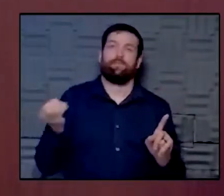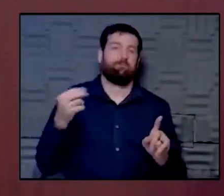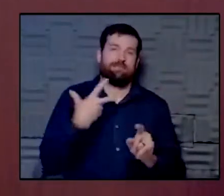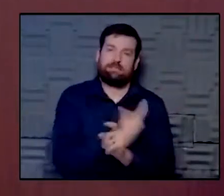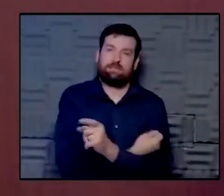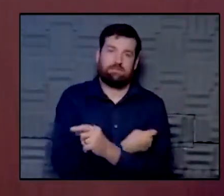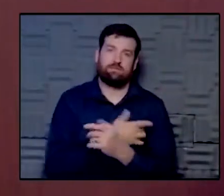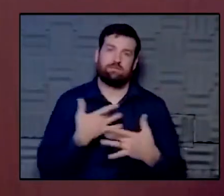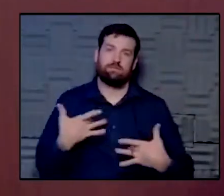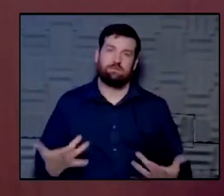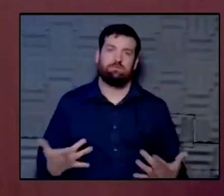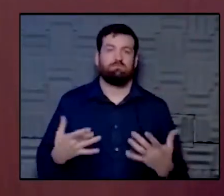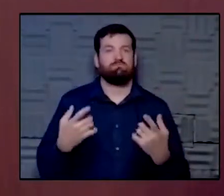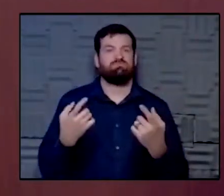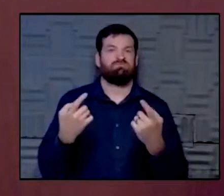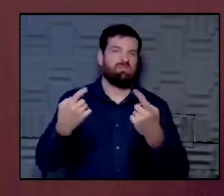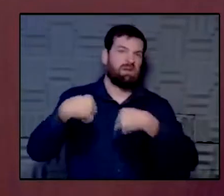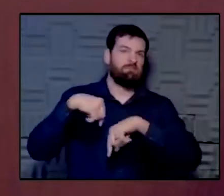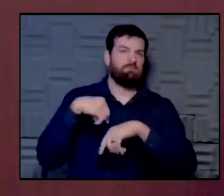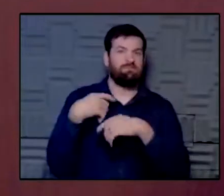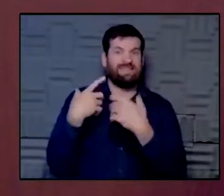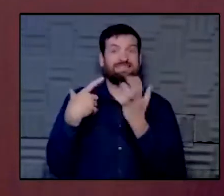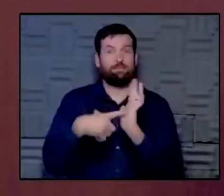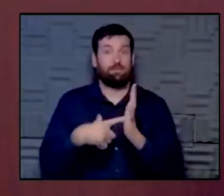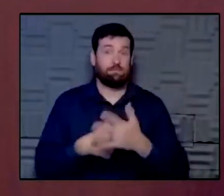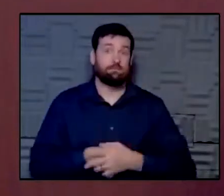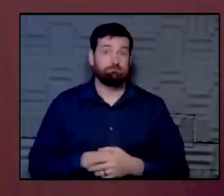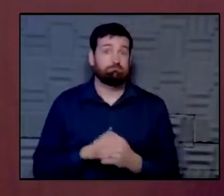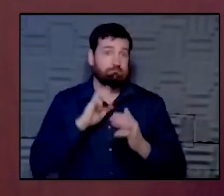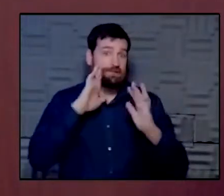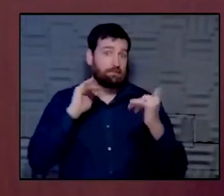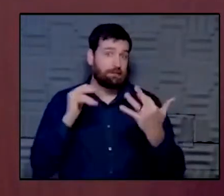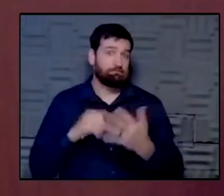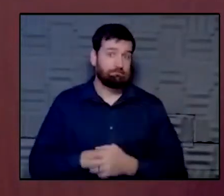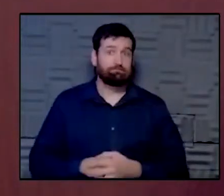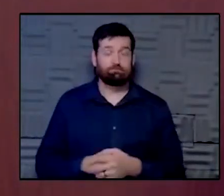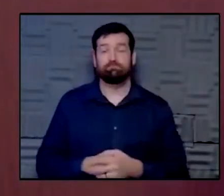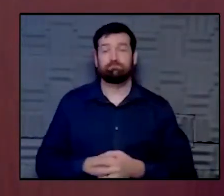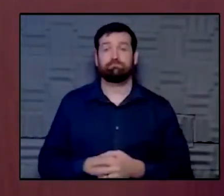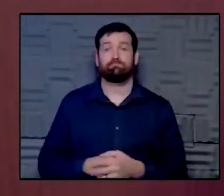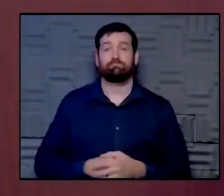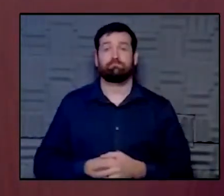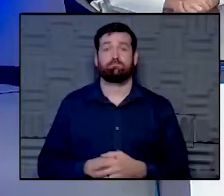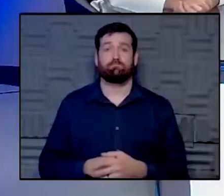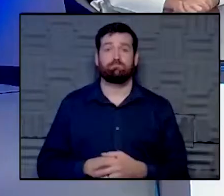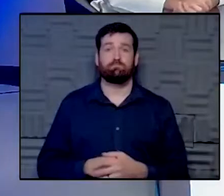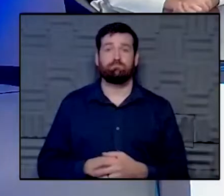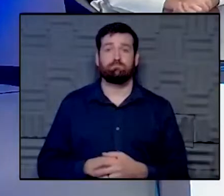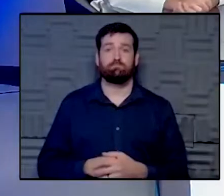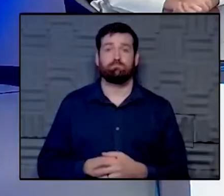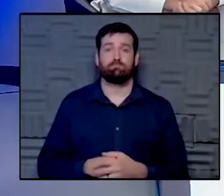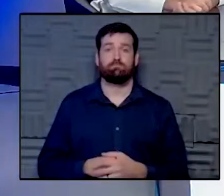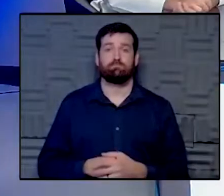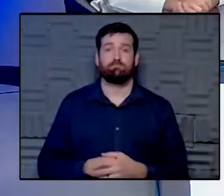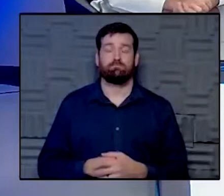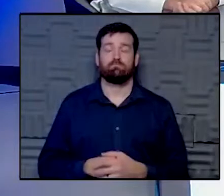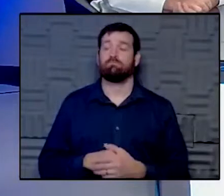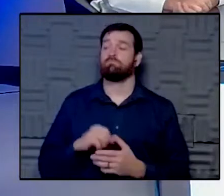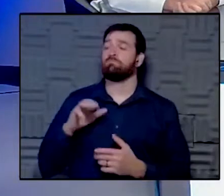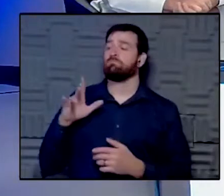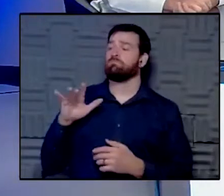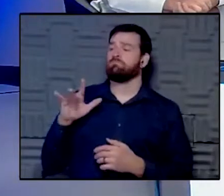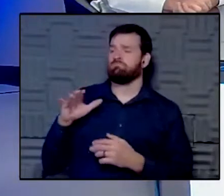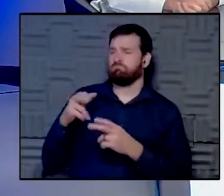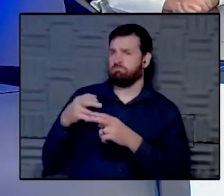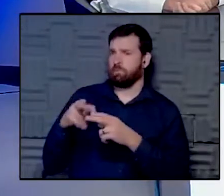unvaccinated and have come in with symptoms. So that's exactly what we would expect to see with the vaccination status. And then just a